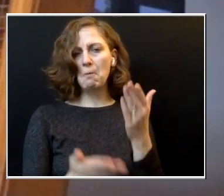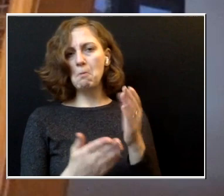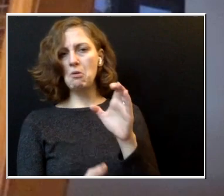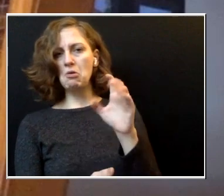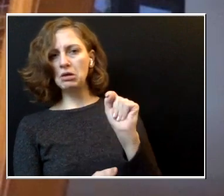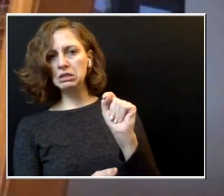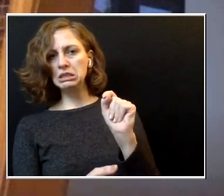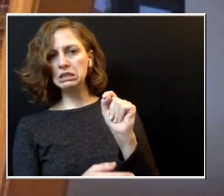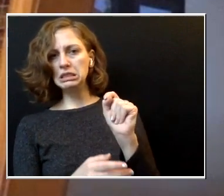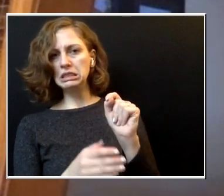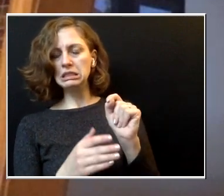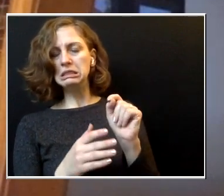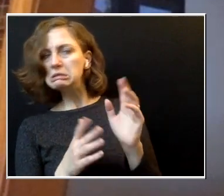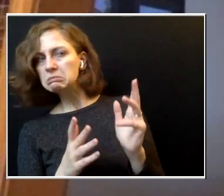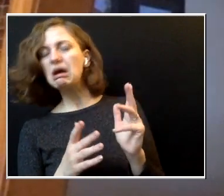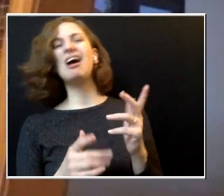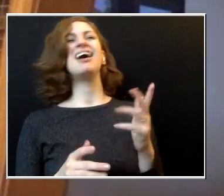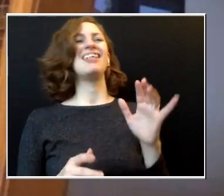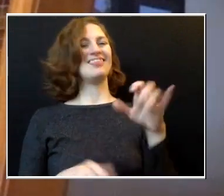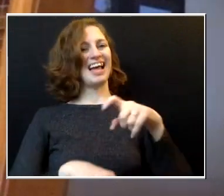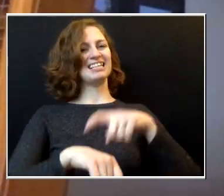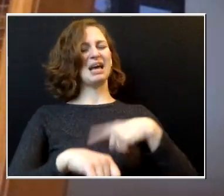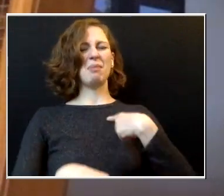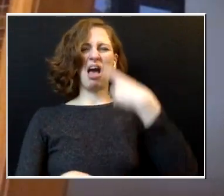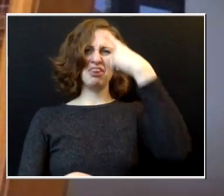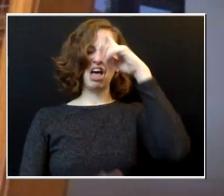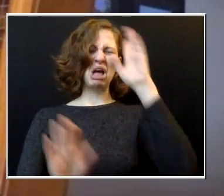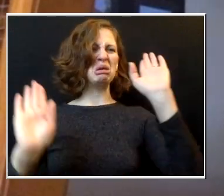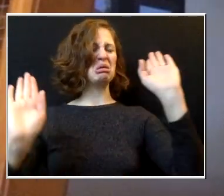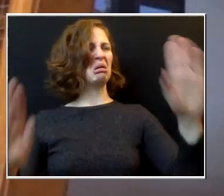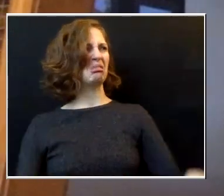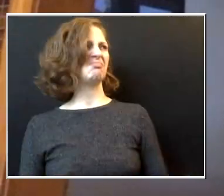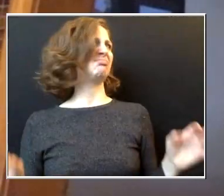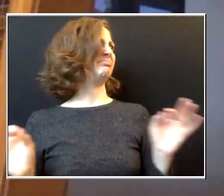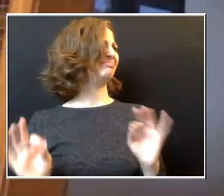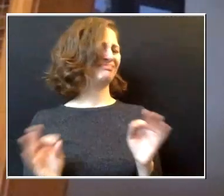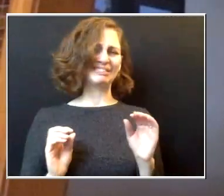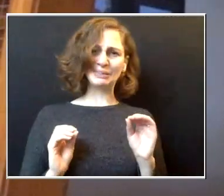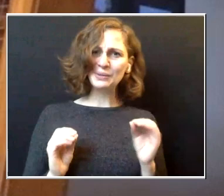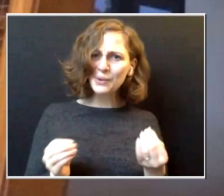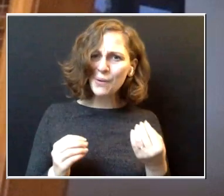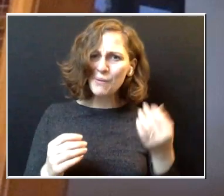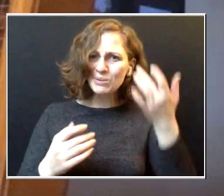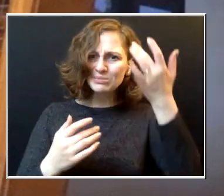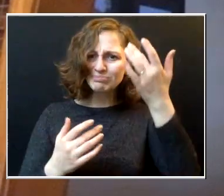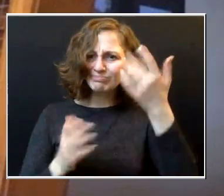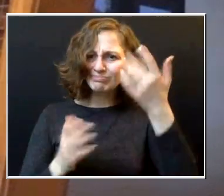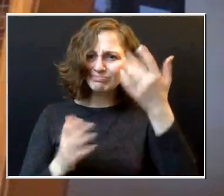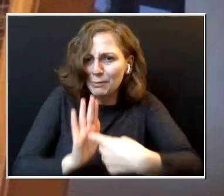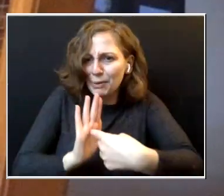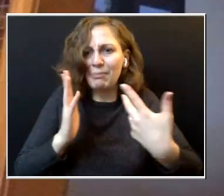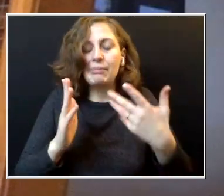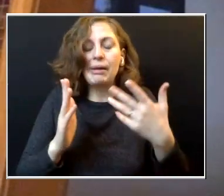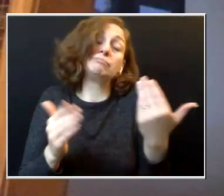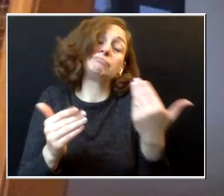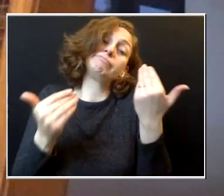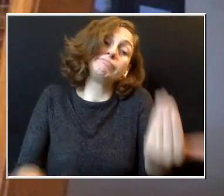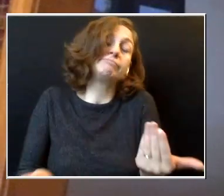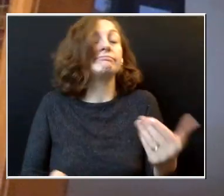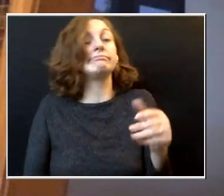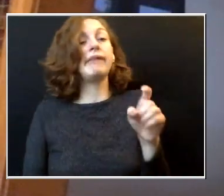he was overreacting because I had no symptoms. And so anyway, I had the x-ray, and then they called me, and